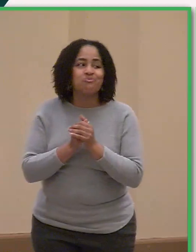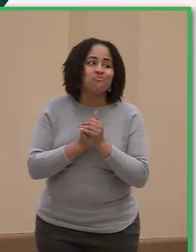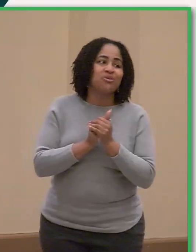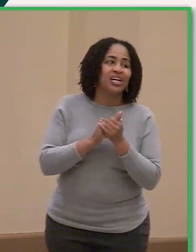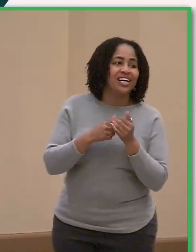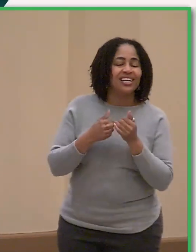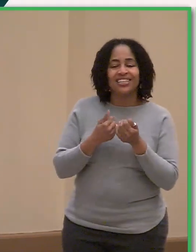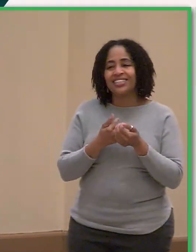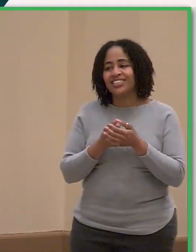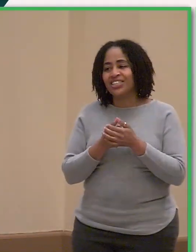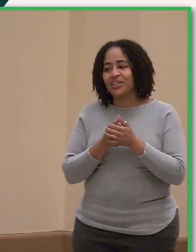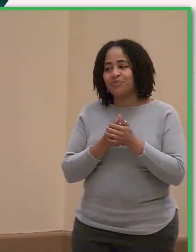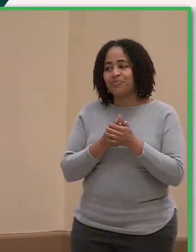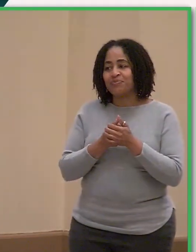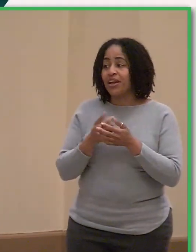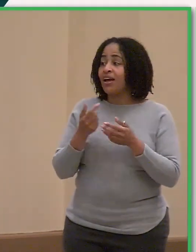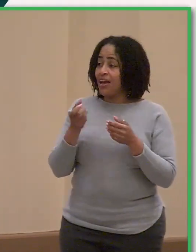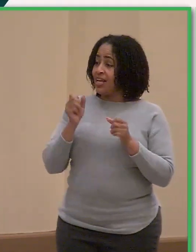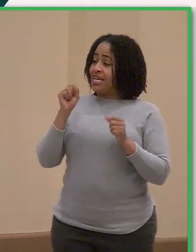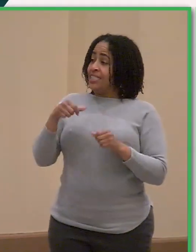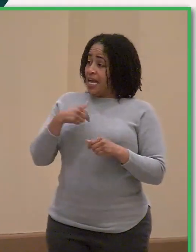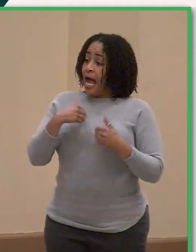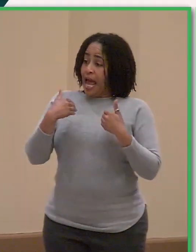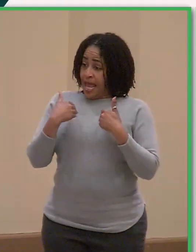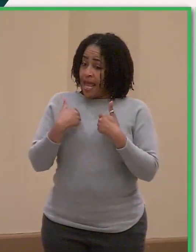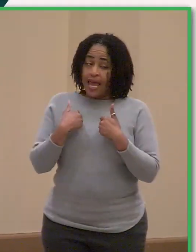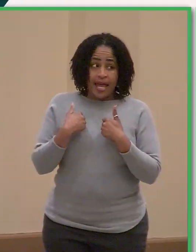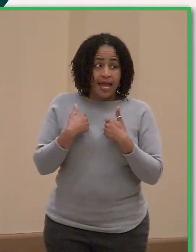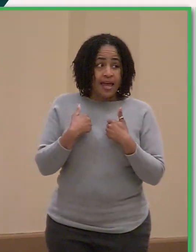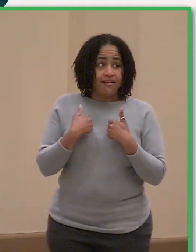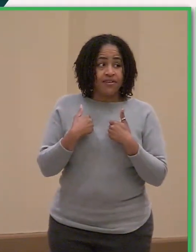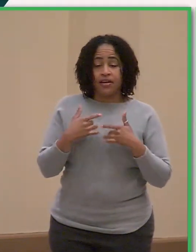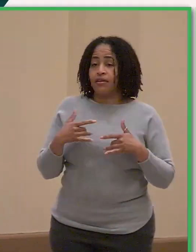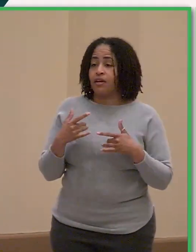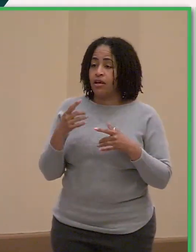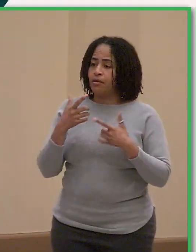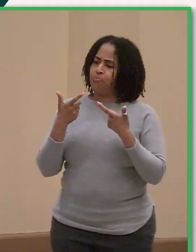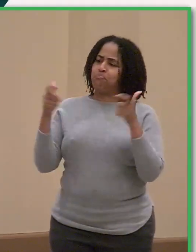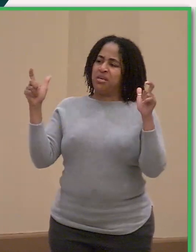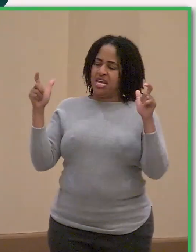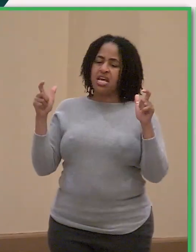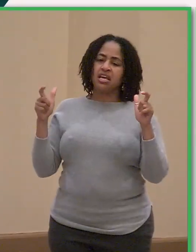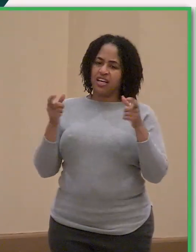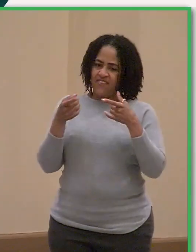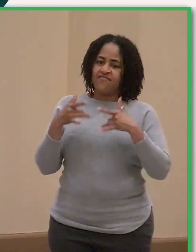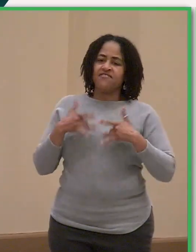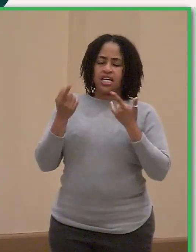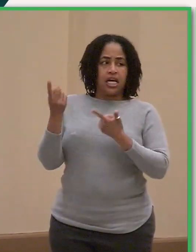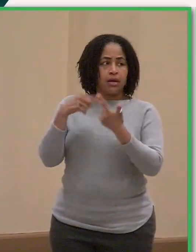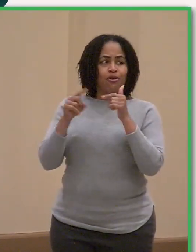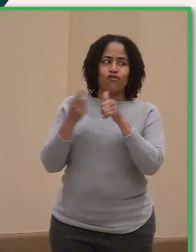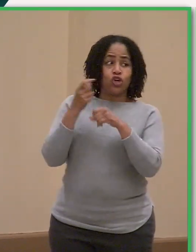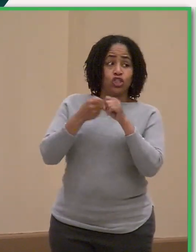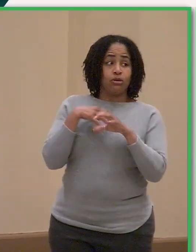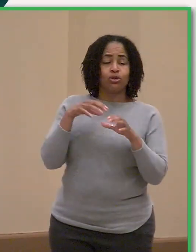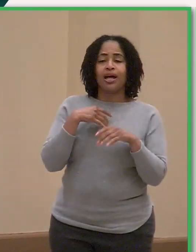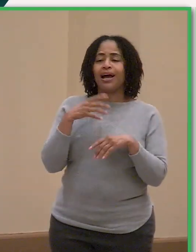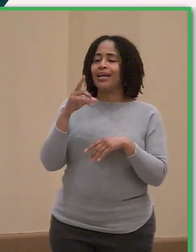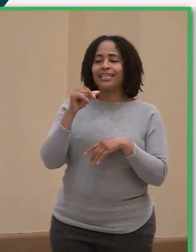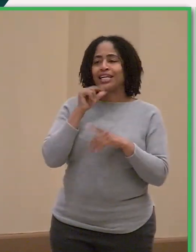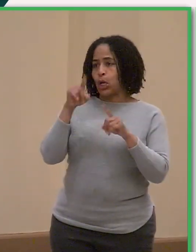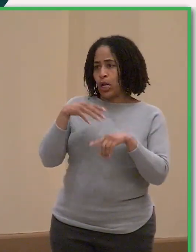I speak. But yes, I have an event that's actually coming up. This will be my 2nd year doing it. I didn't attend my high school prom,